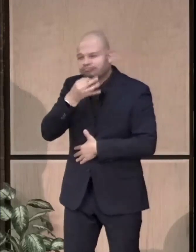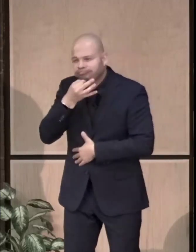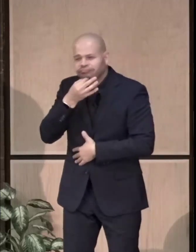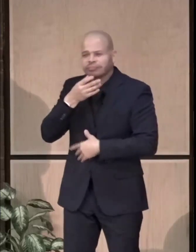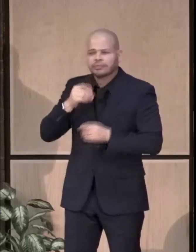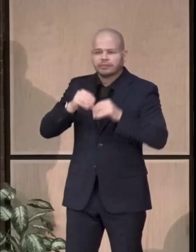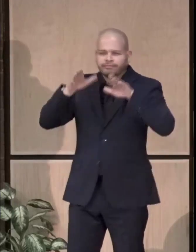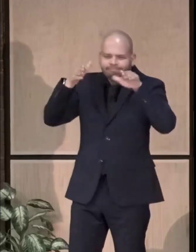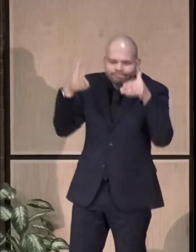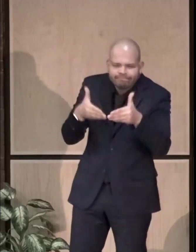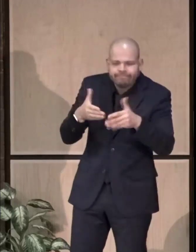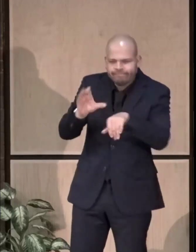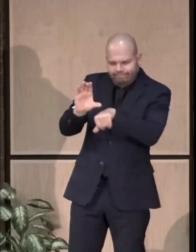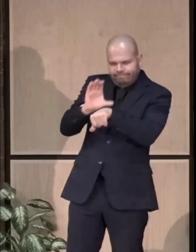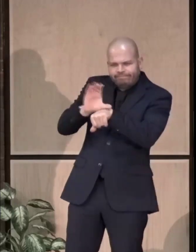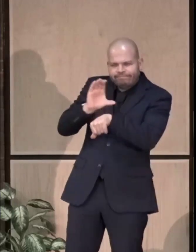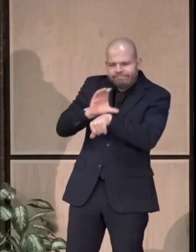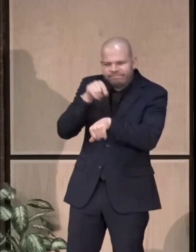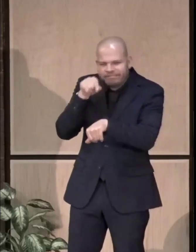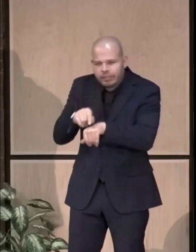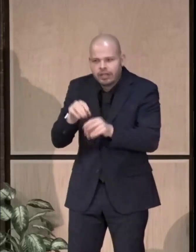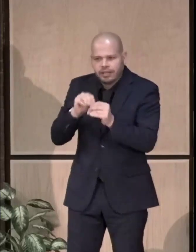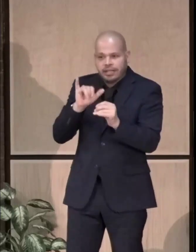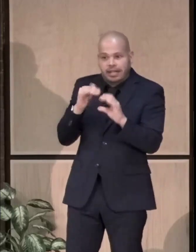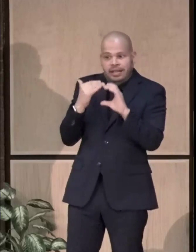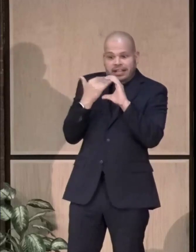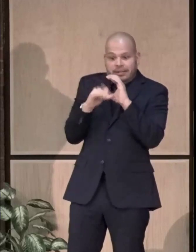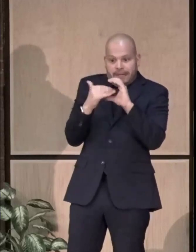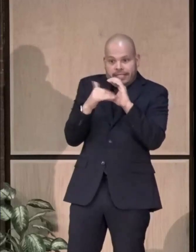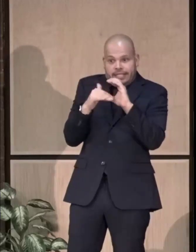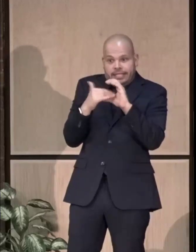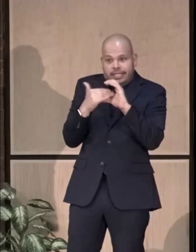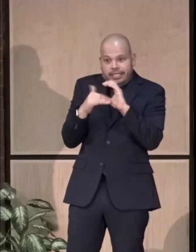he was handling a lot of